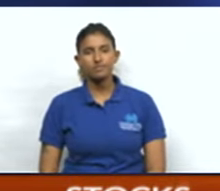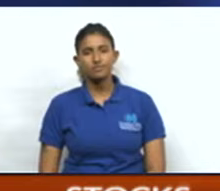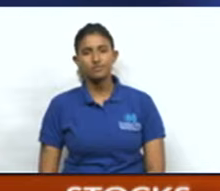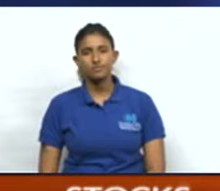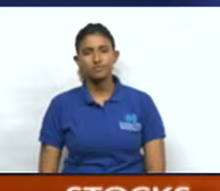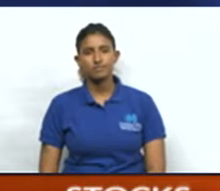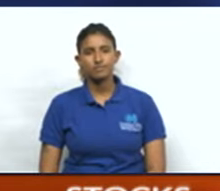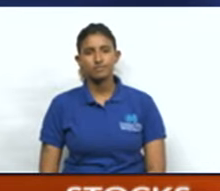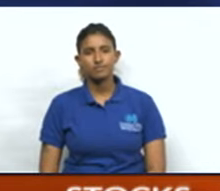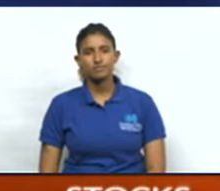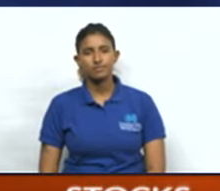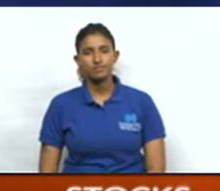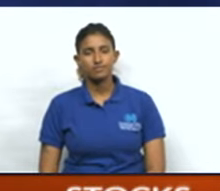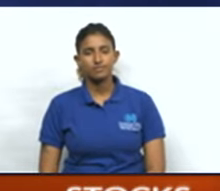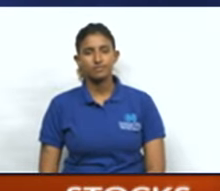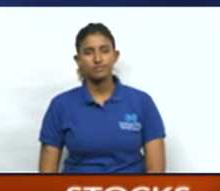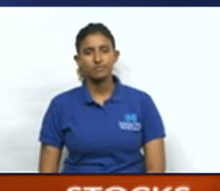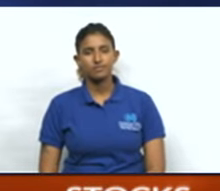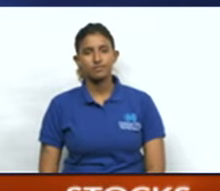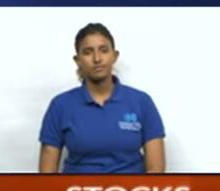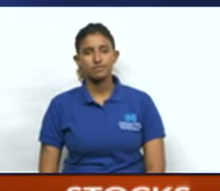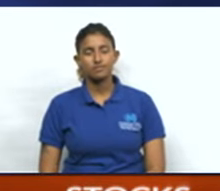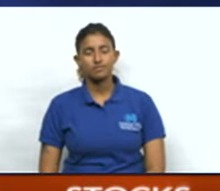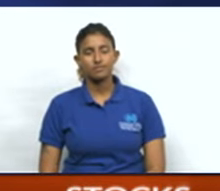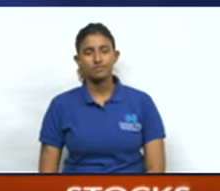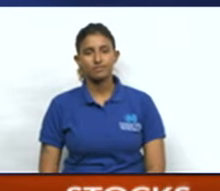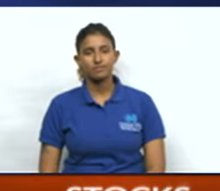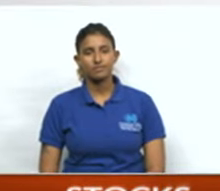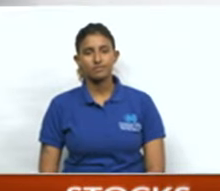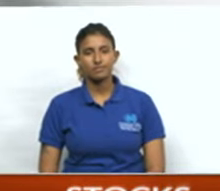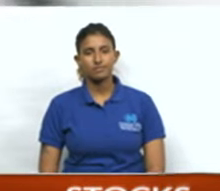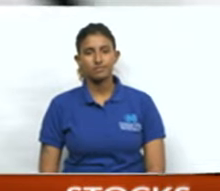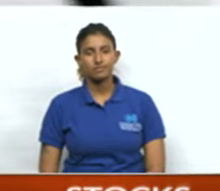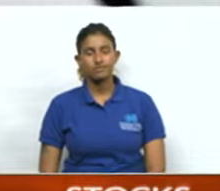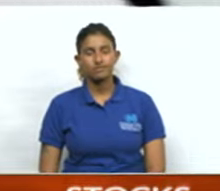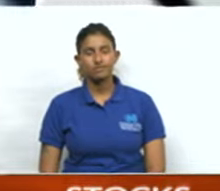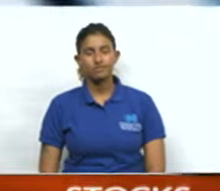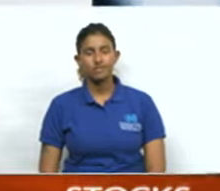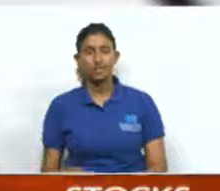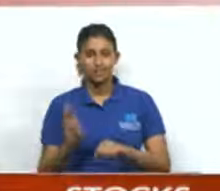Peter Christopher, CNC3 Business Watch.